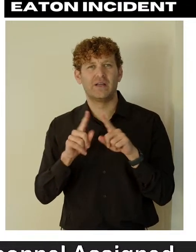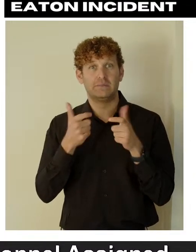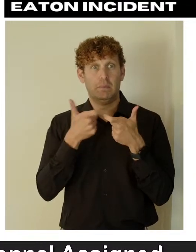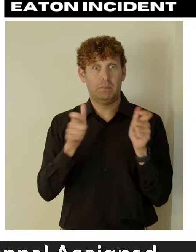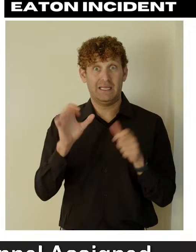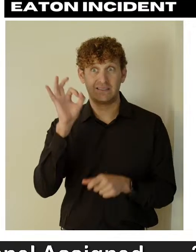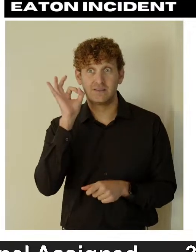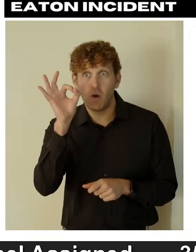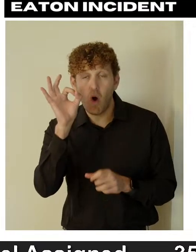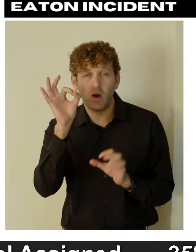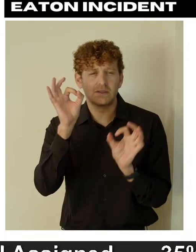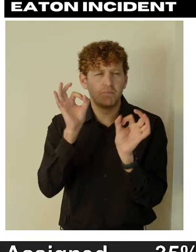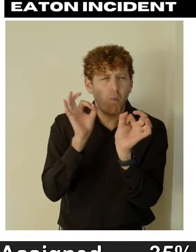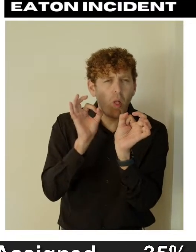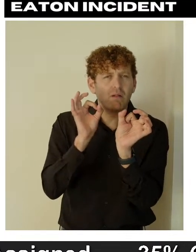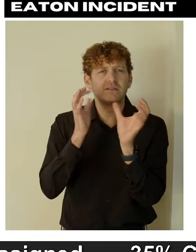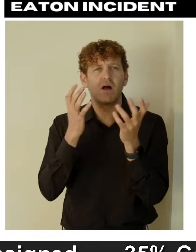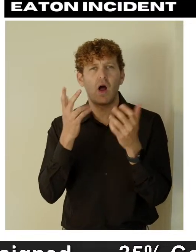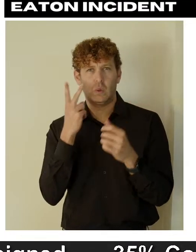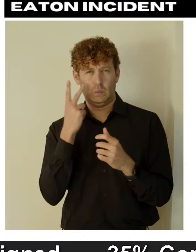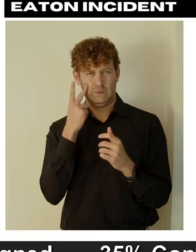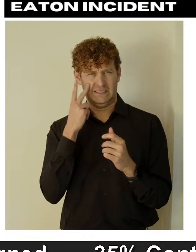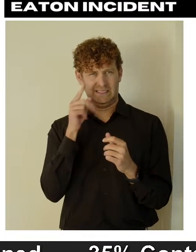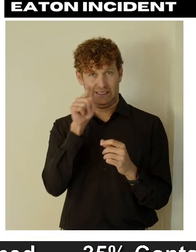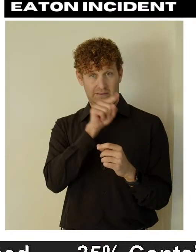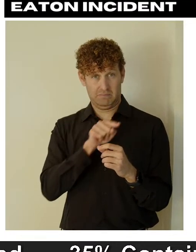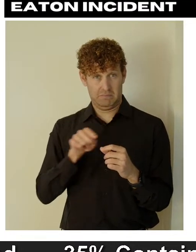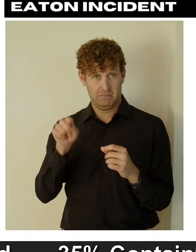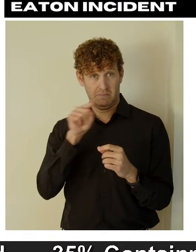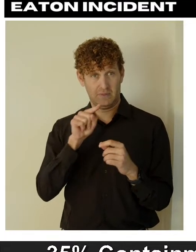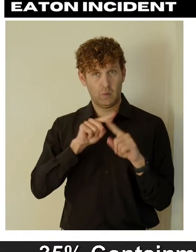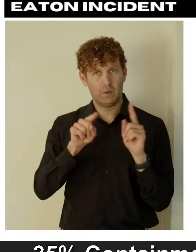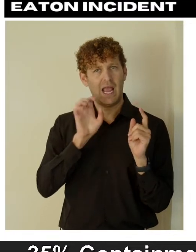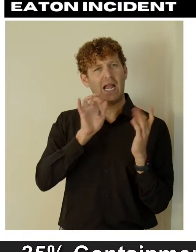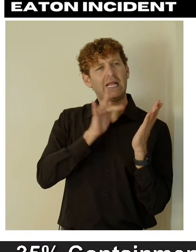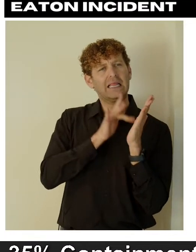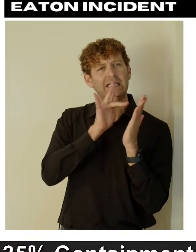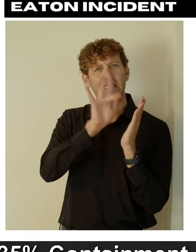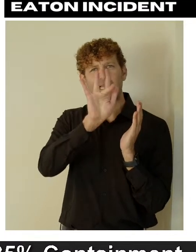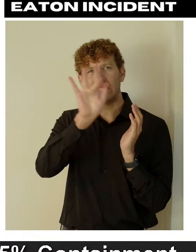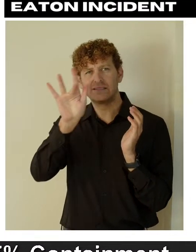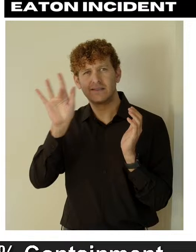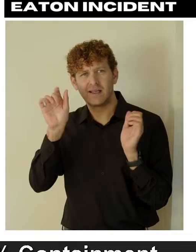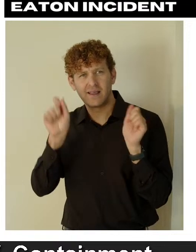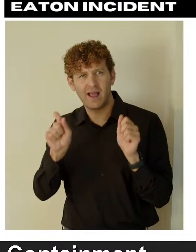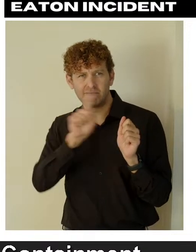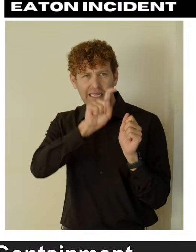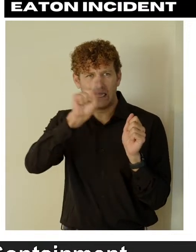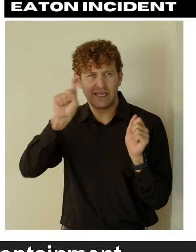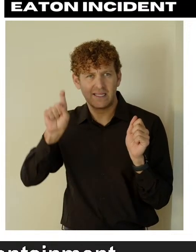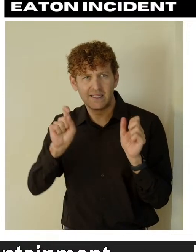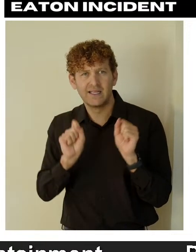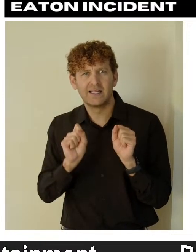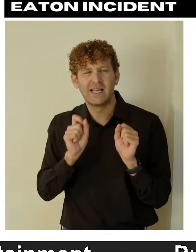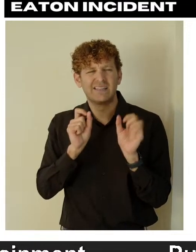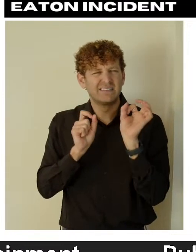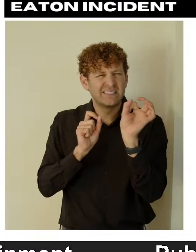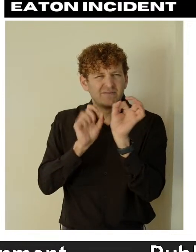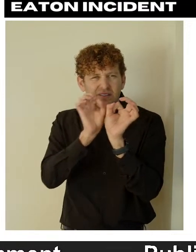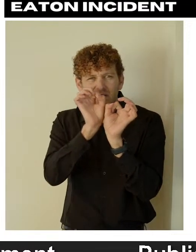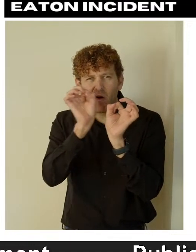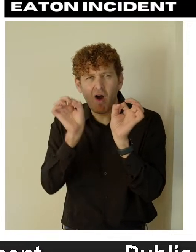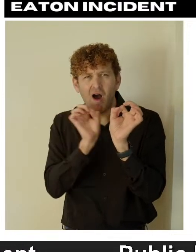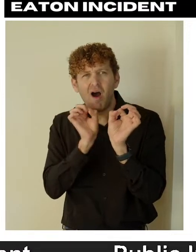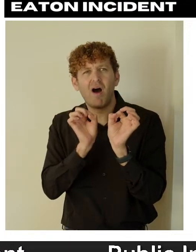dots? You can see here, as you click on those little dots, you'll have 2 kinds of sensors. The little dots are what we call